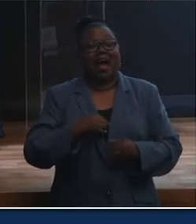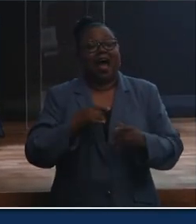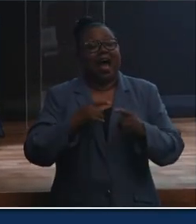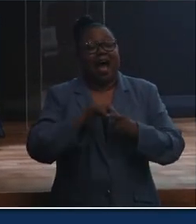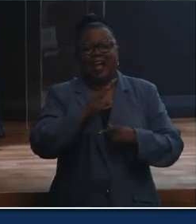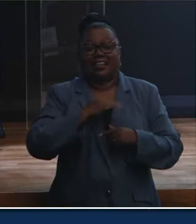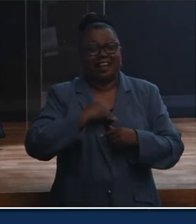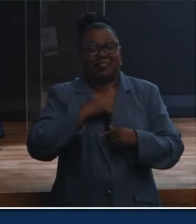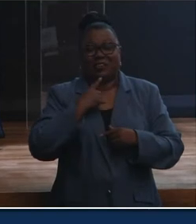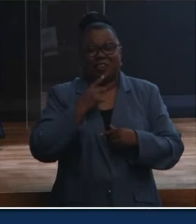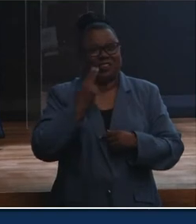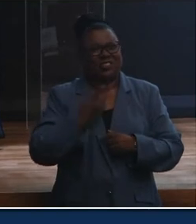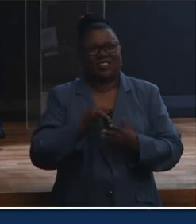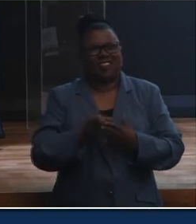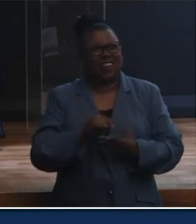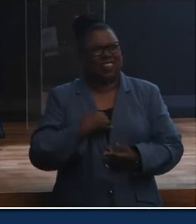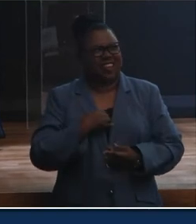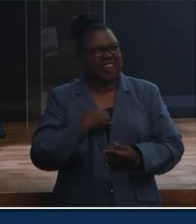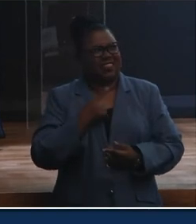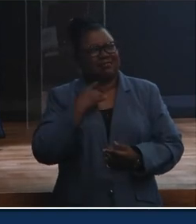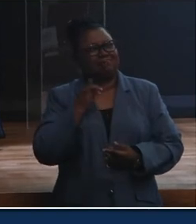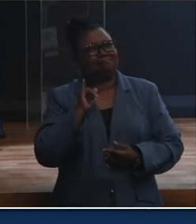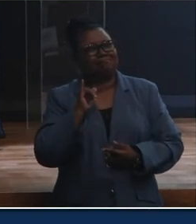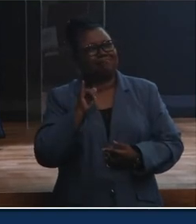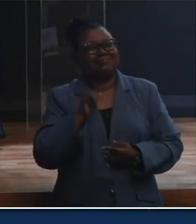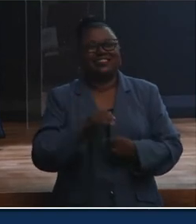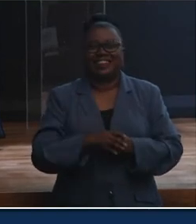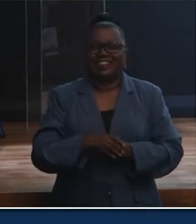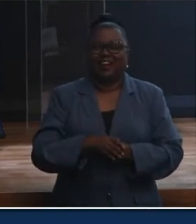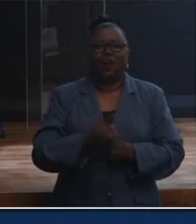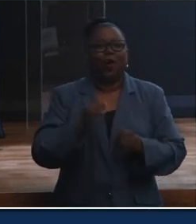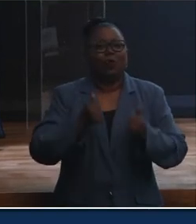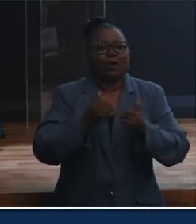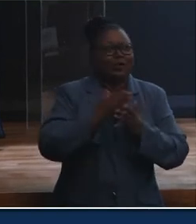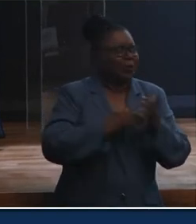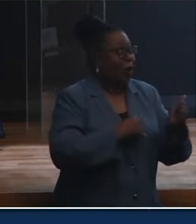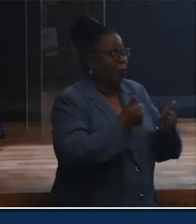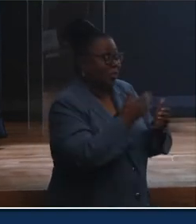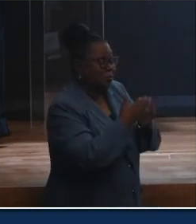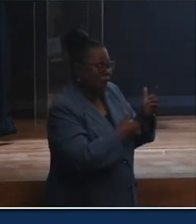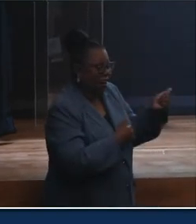I'm never going to get used to saying that, I don't think. Which part?